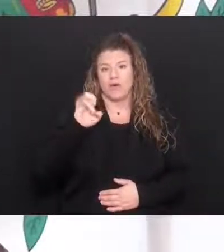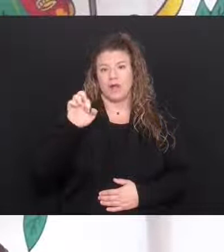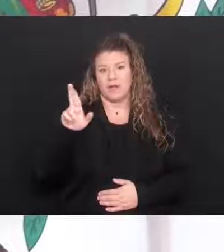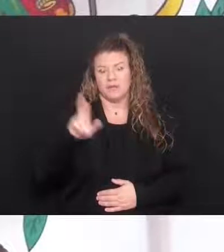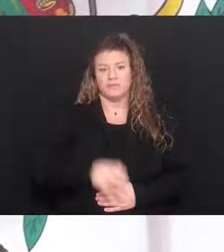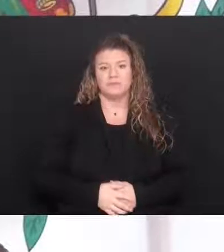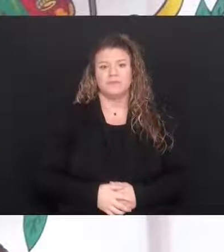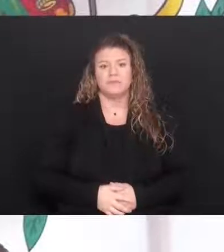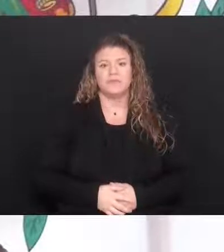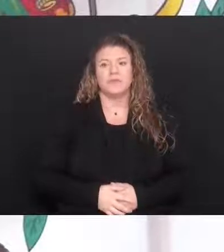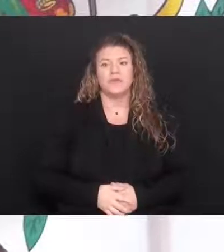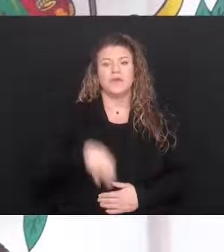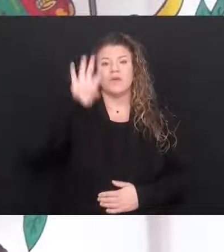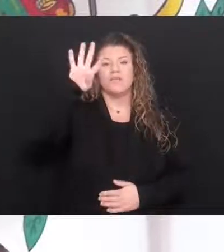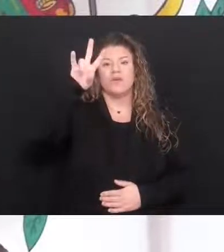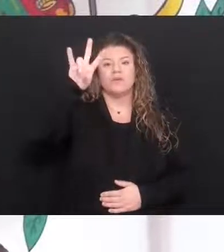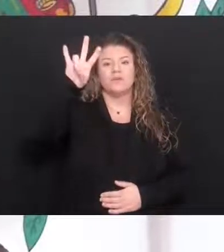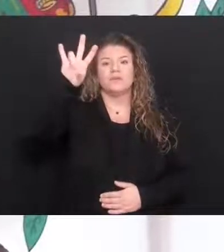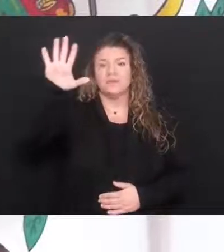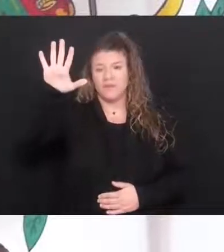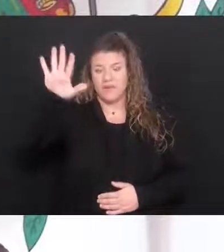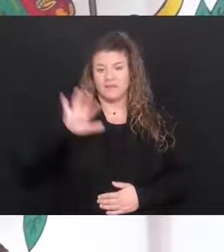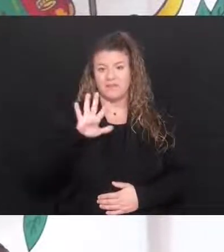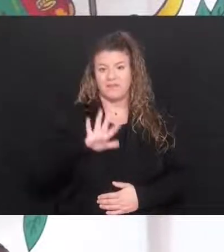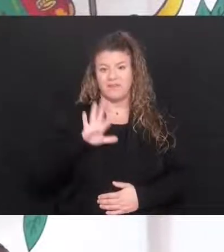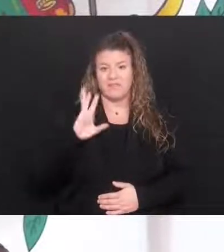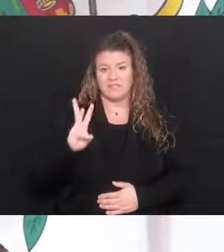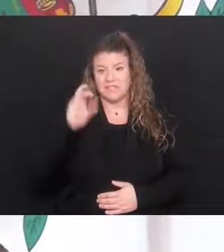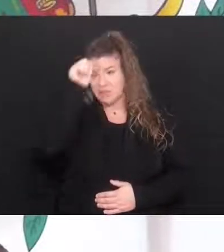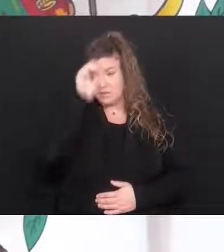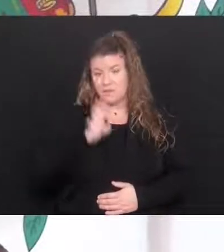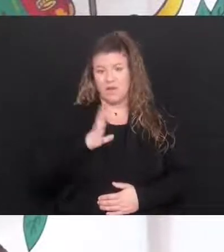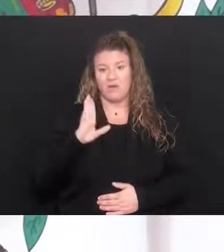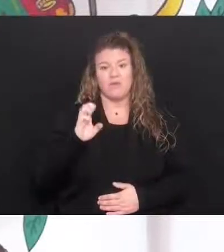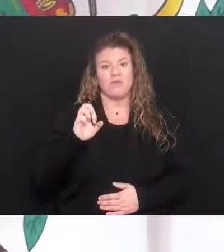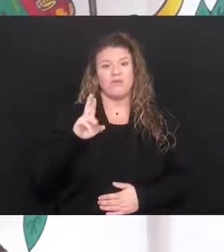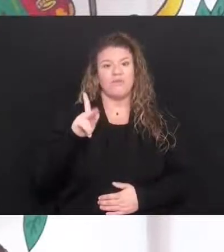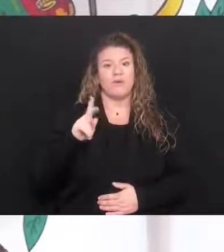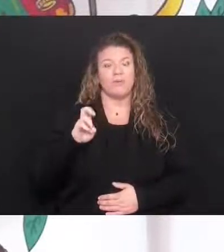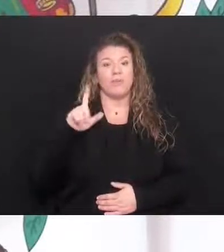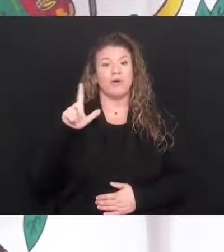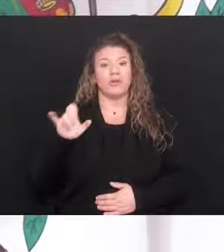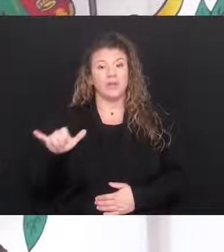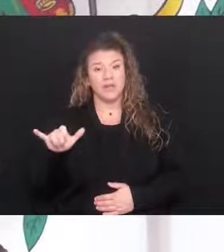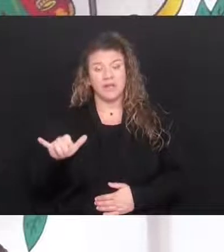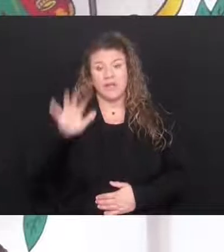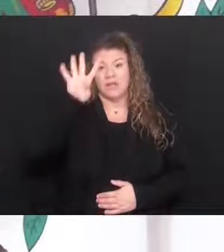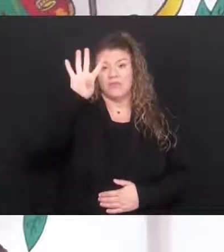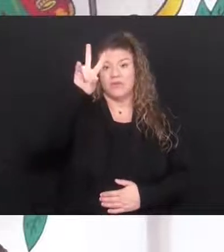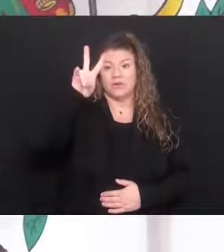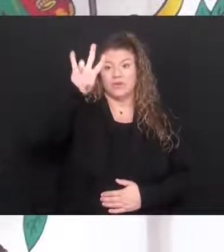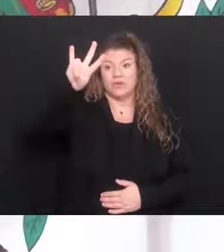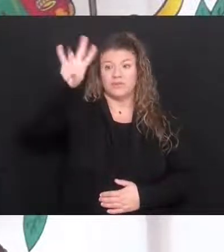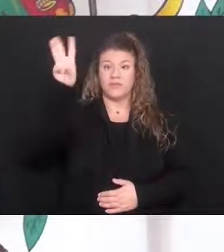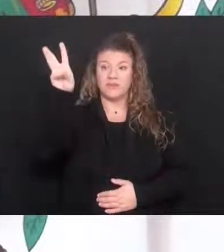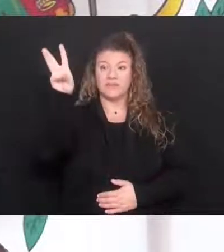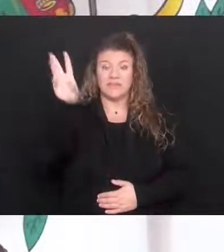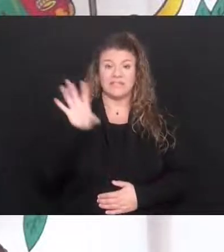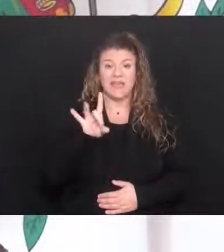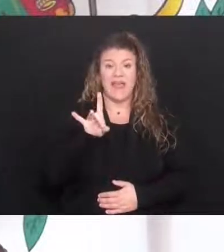The 4,275th death, a 56-year-old male from Berkeley County. The 4,276th death,